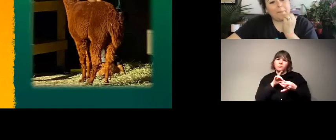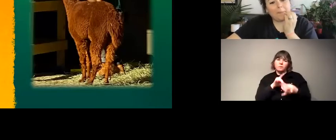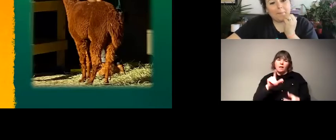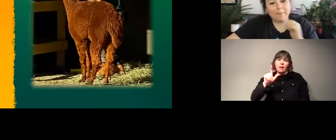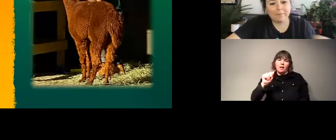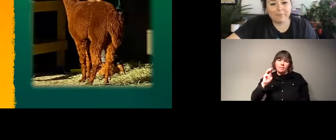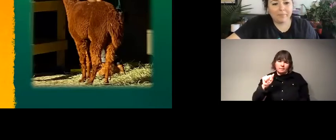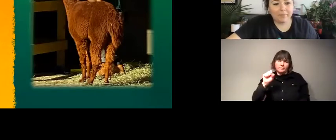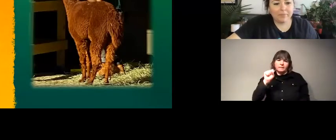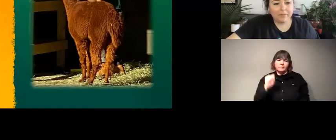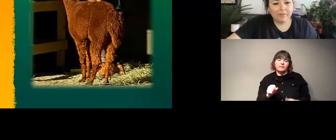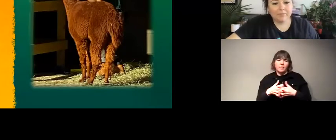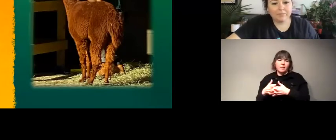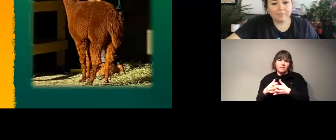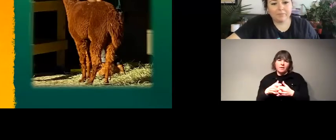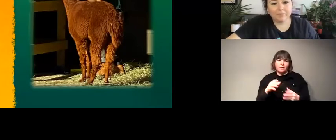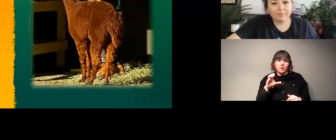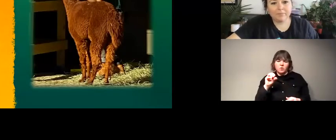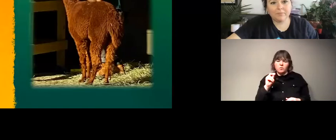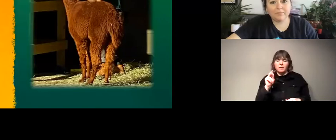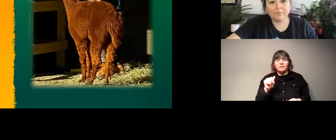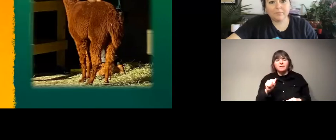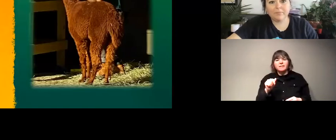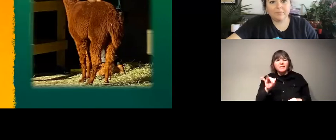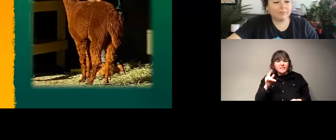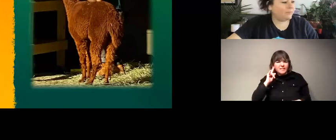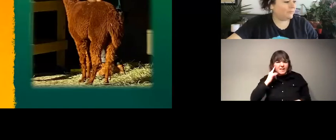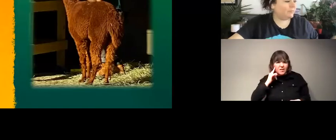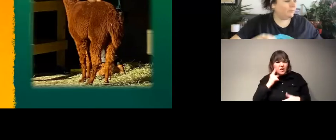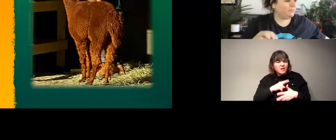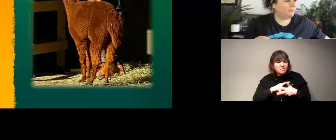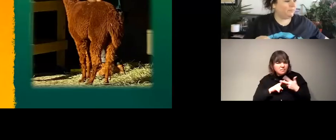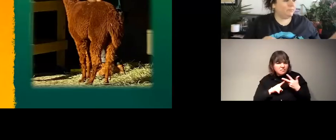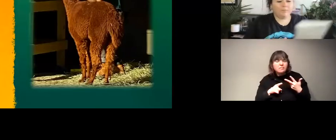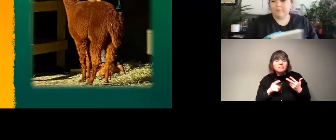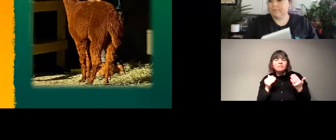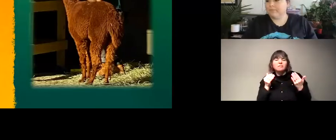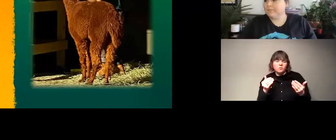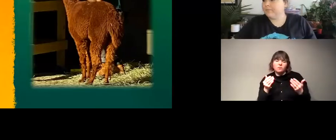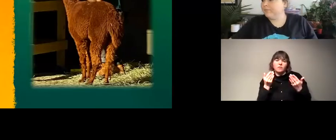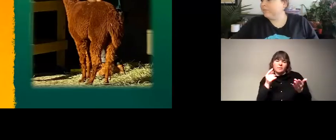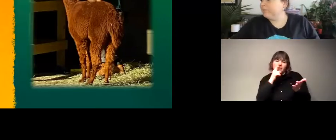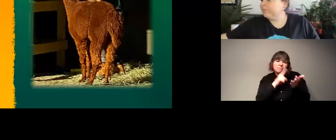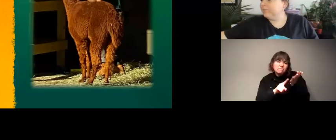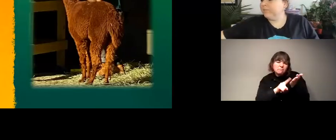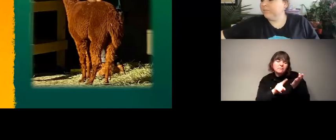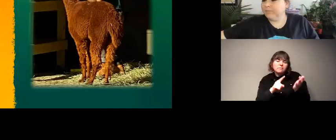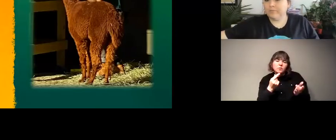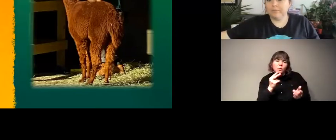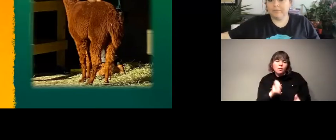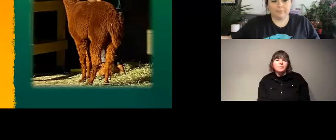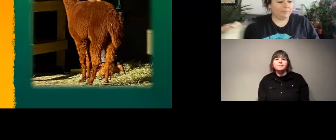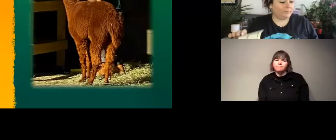South America called vicuña. If you've never heard of them, I definitely recommend looking up. They're really cool